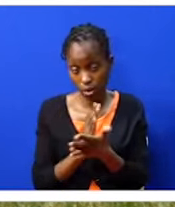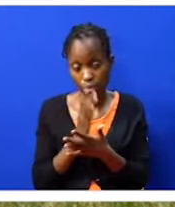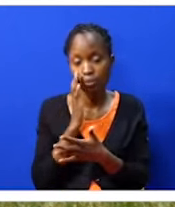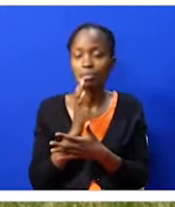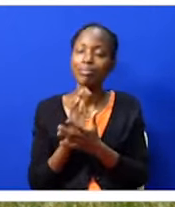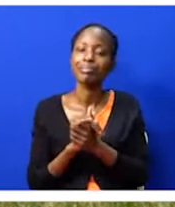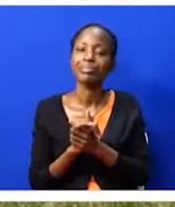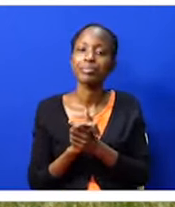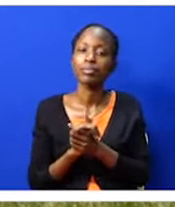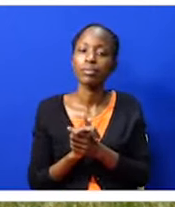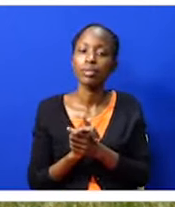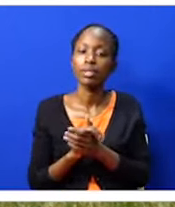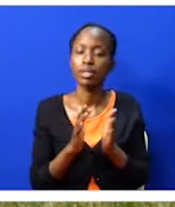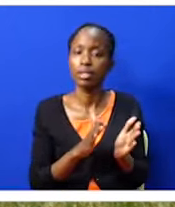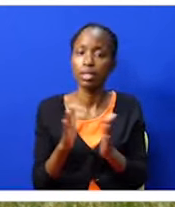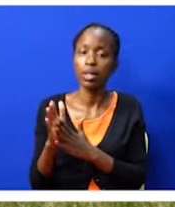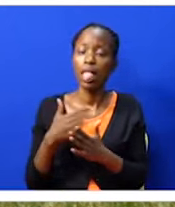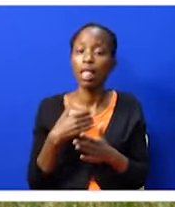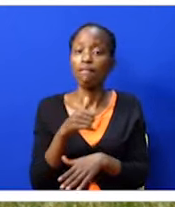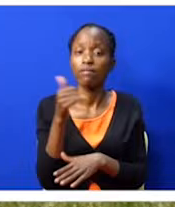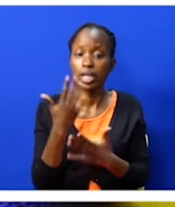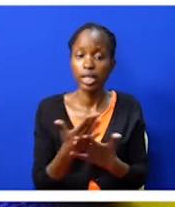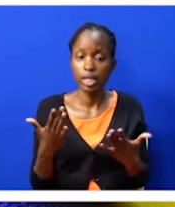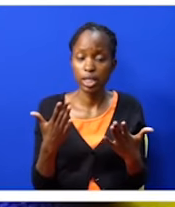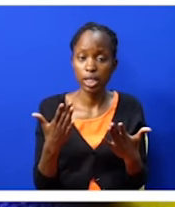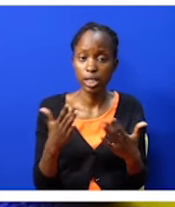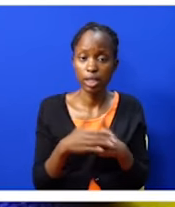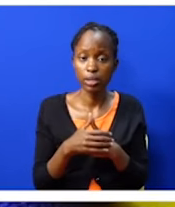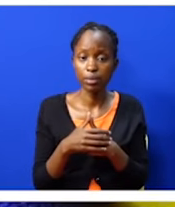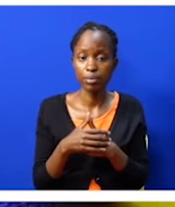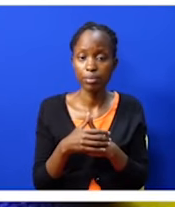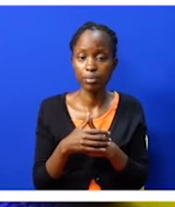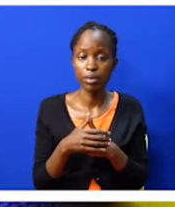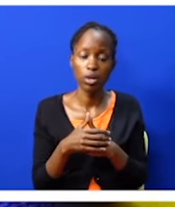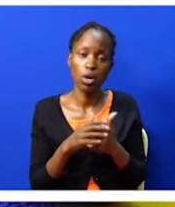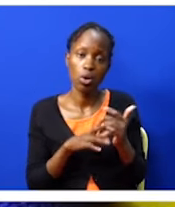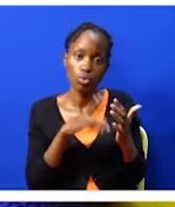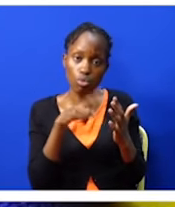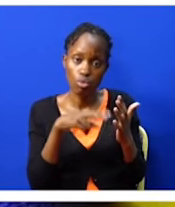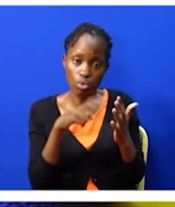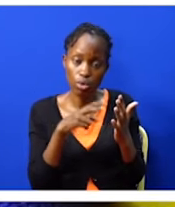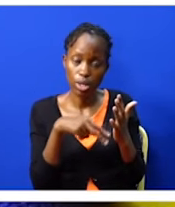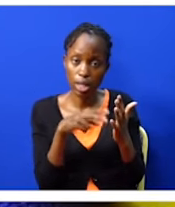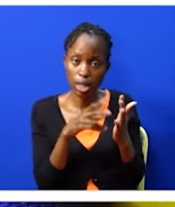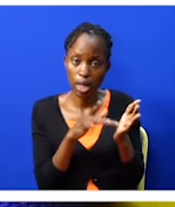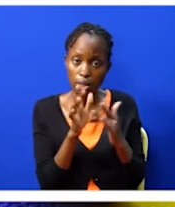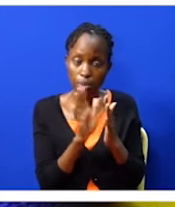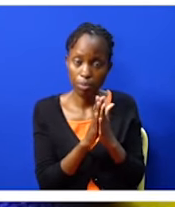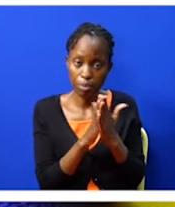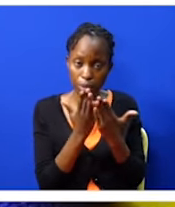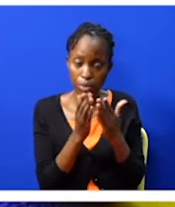Oh, yes. And then we have some other children that are reading the word. They are reading the